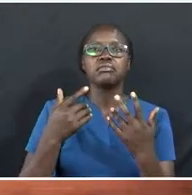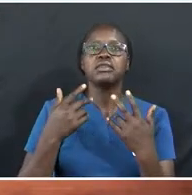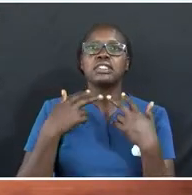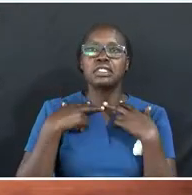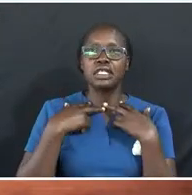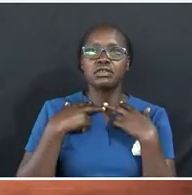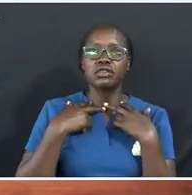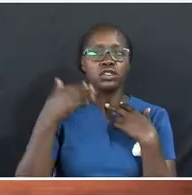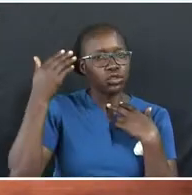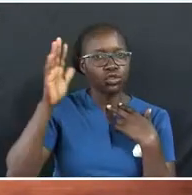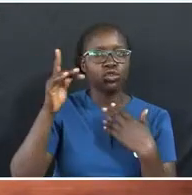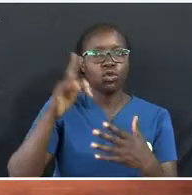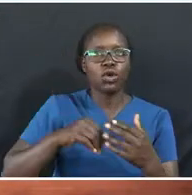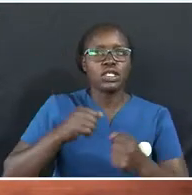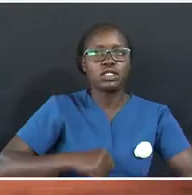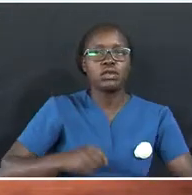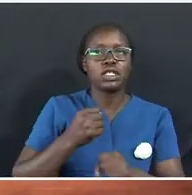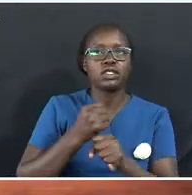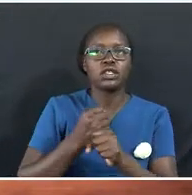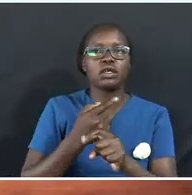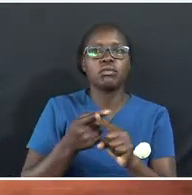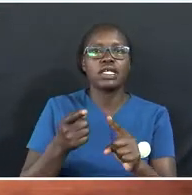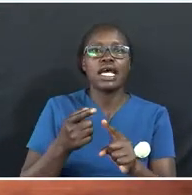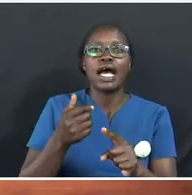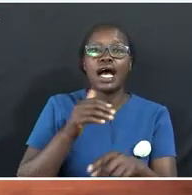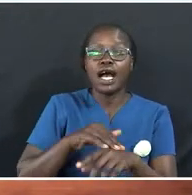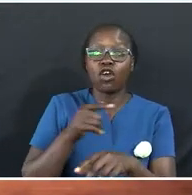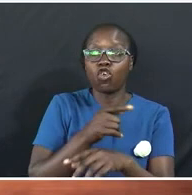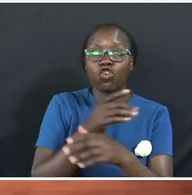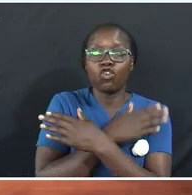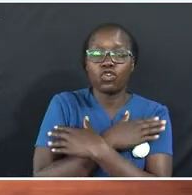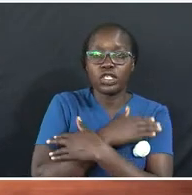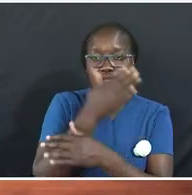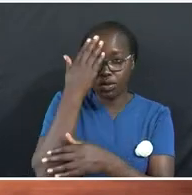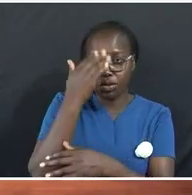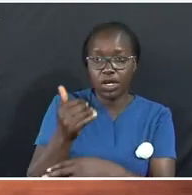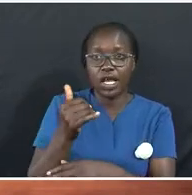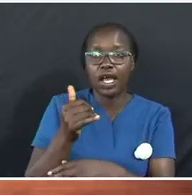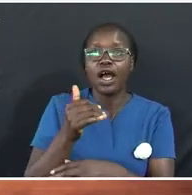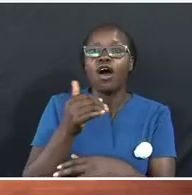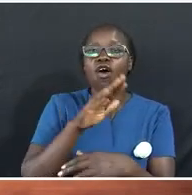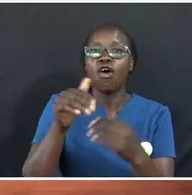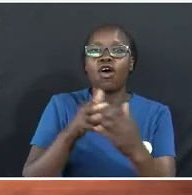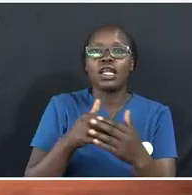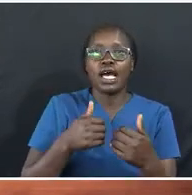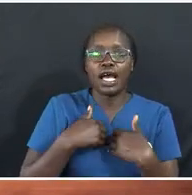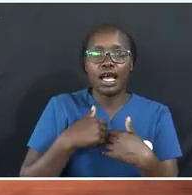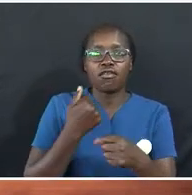doing, but I have called you friends, for all things that I heard from my father,